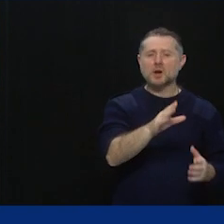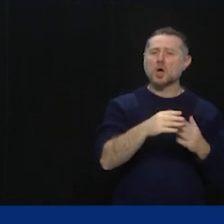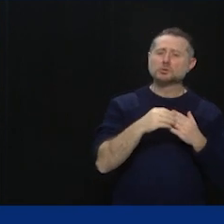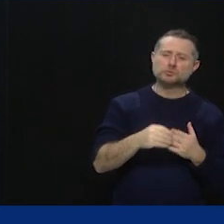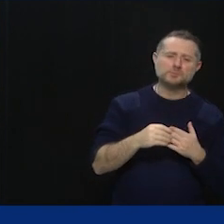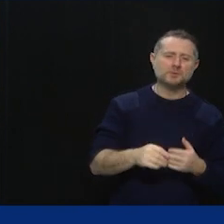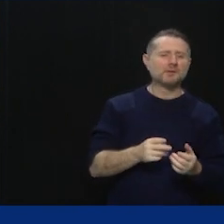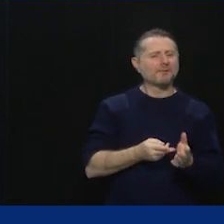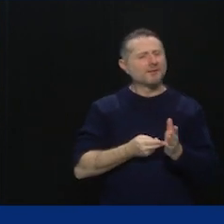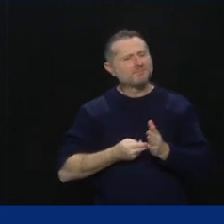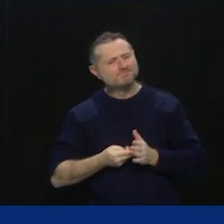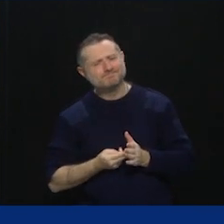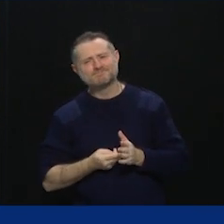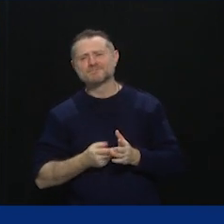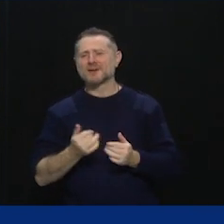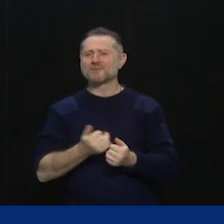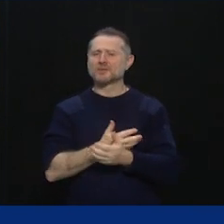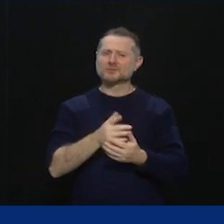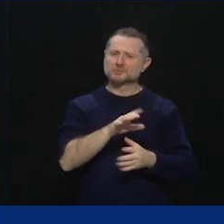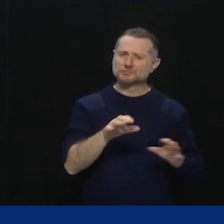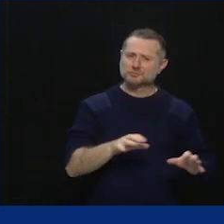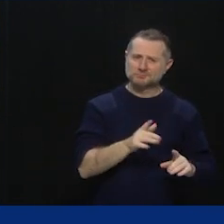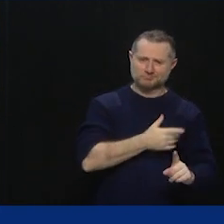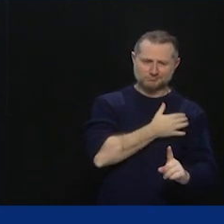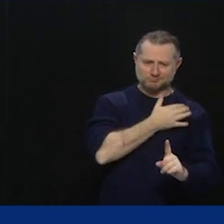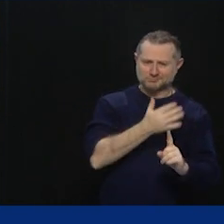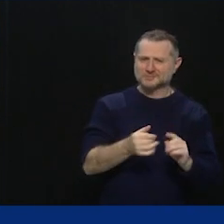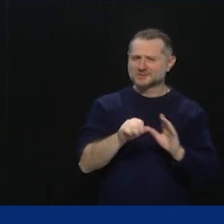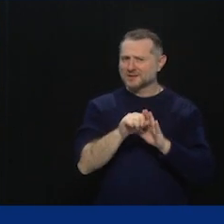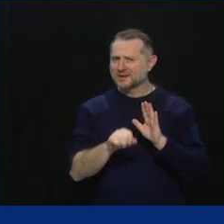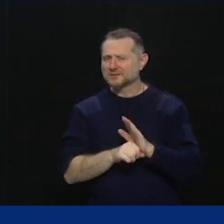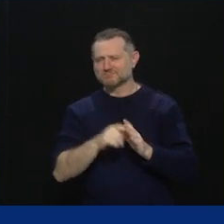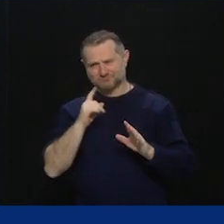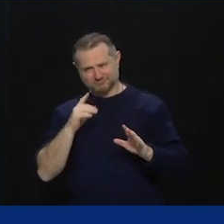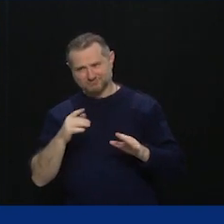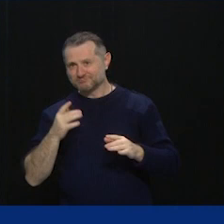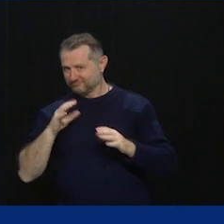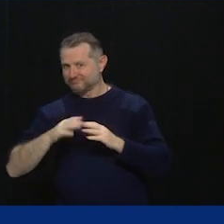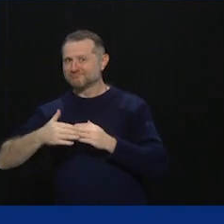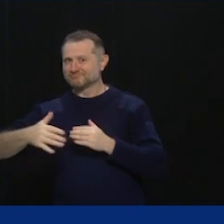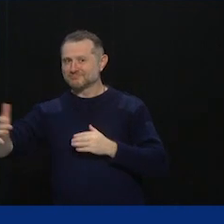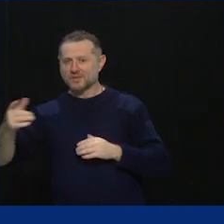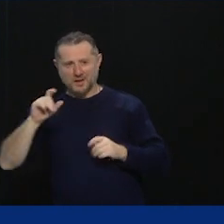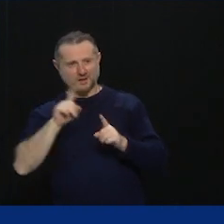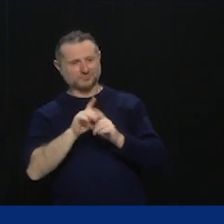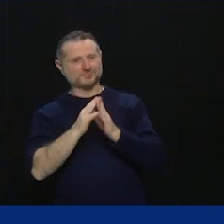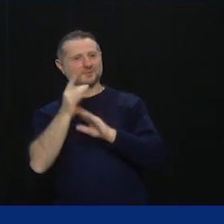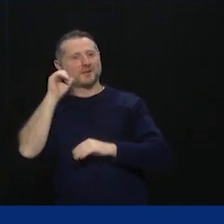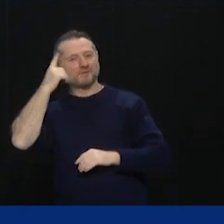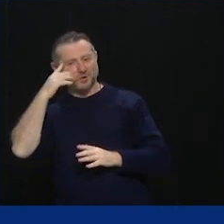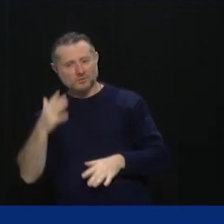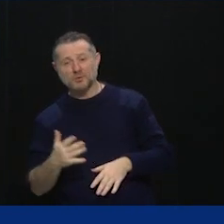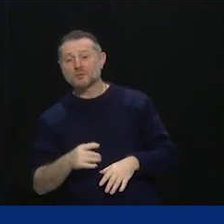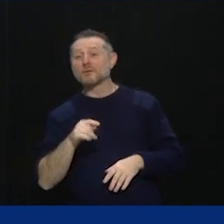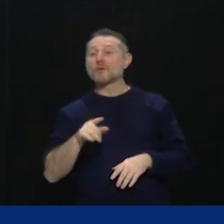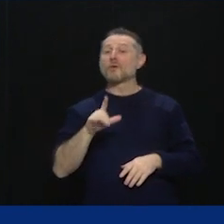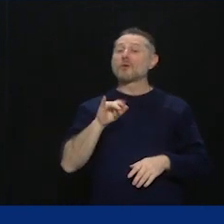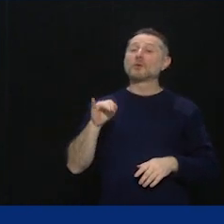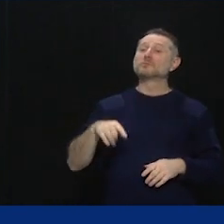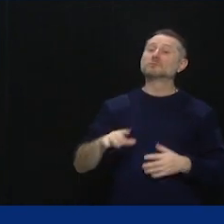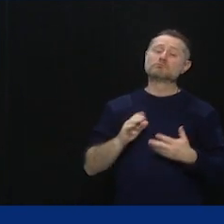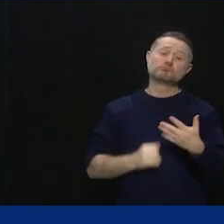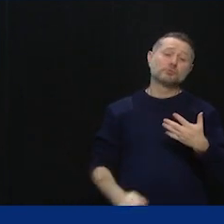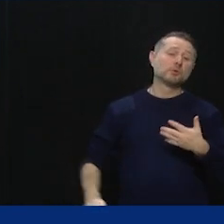state and will continue to do for the state as our governor. 2 of the biggest priorities we have on Long Island are making sure our region is a place